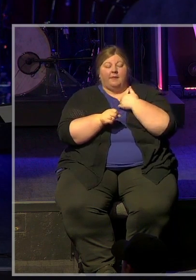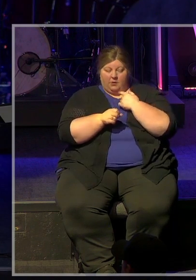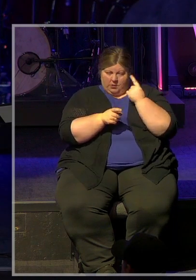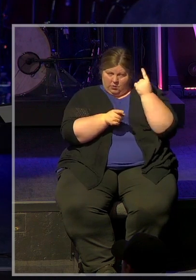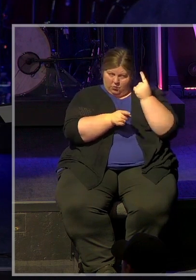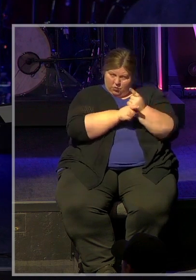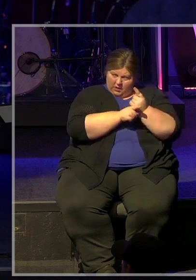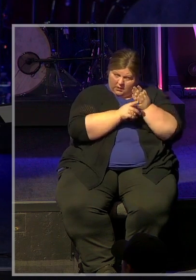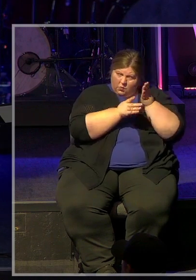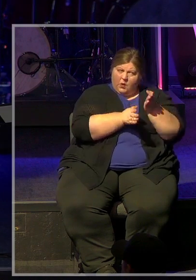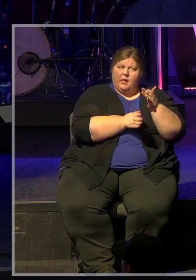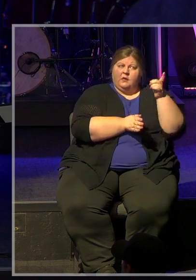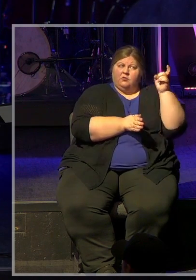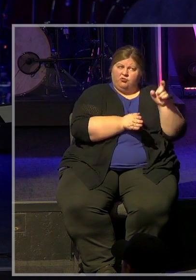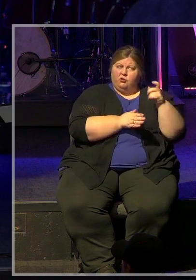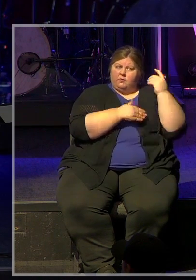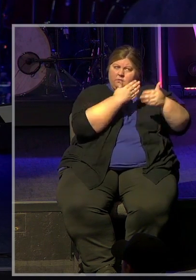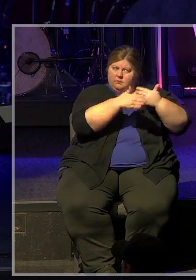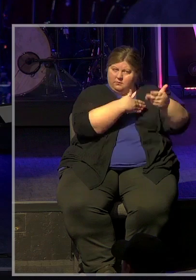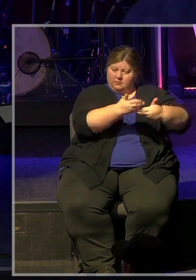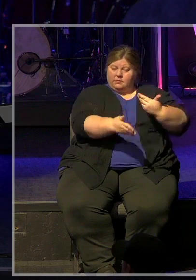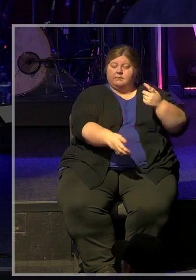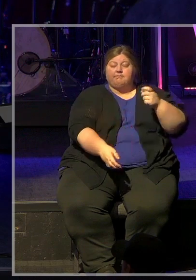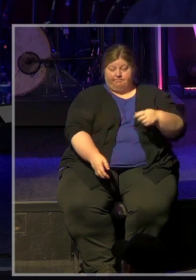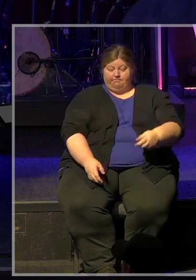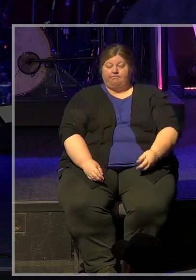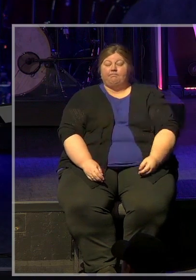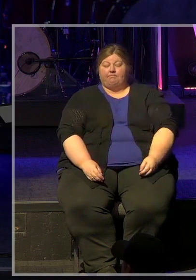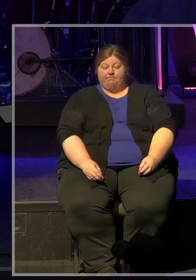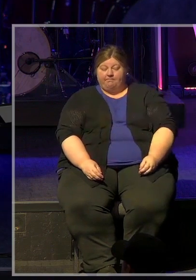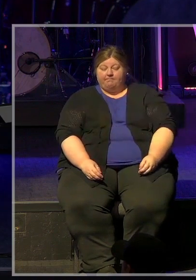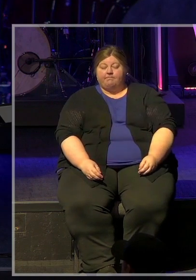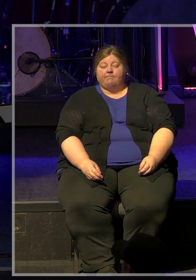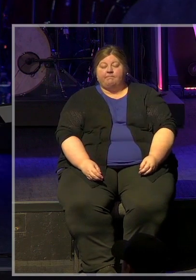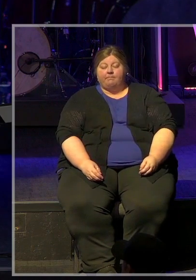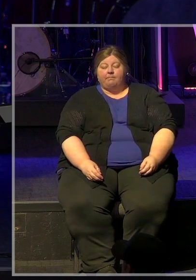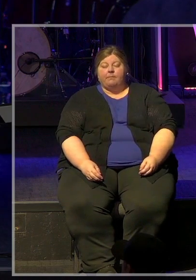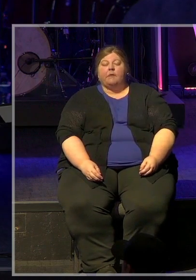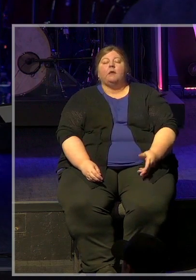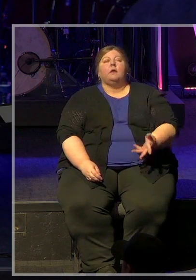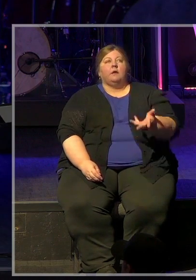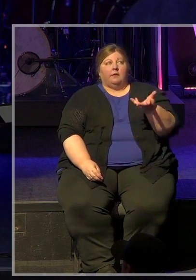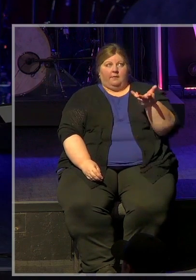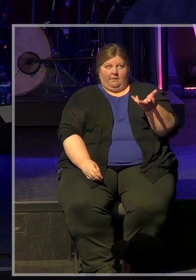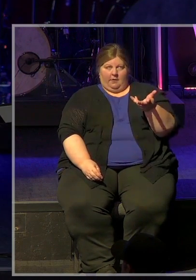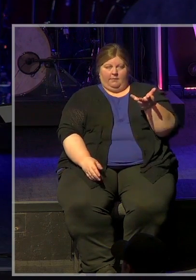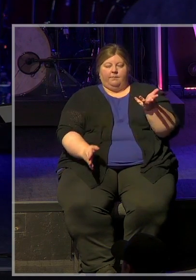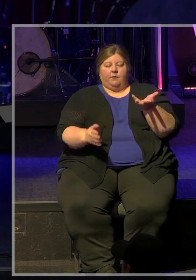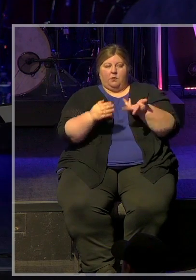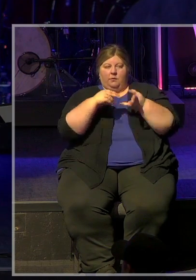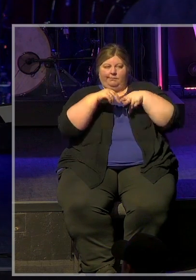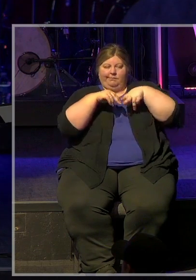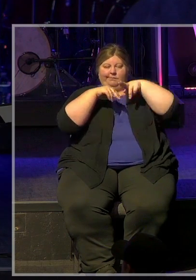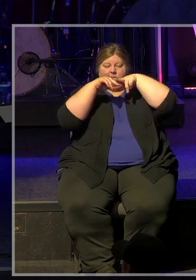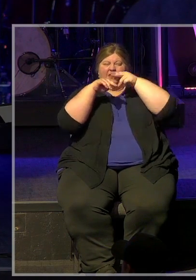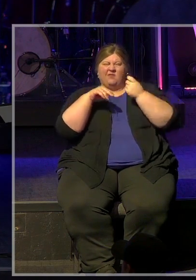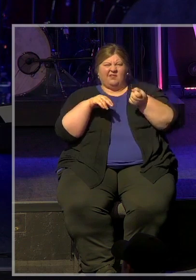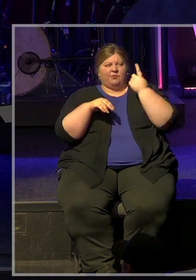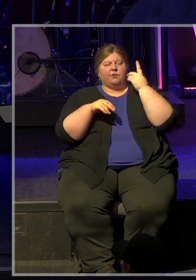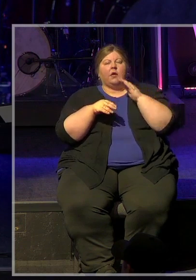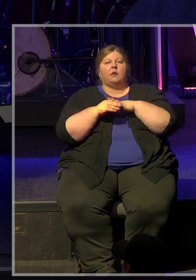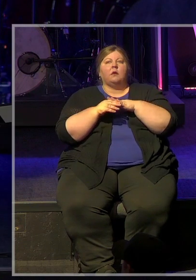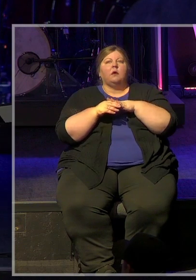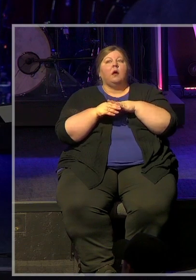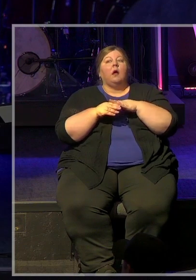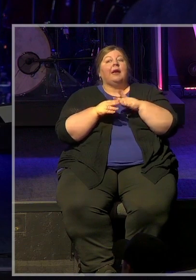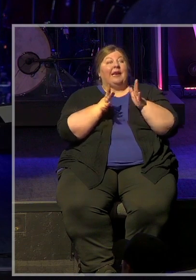way that it ought to exist. So to build off of this and to understand this, we're actually going to go towards the